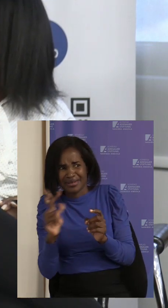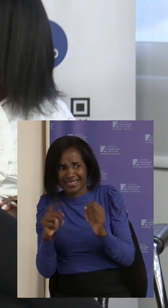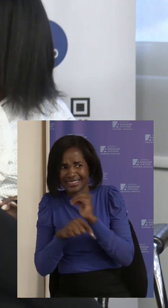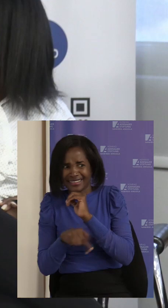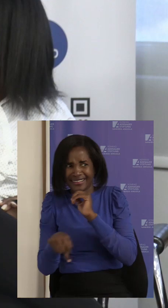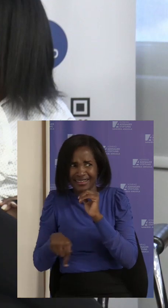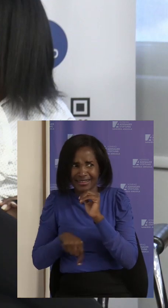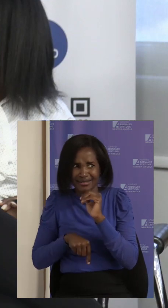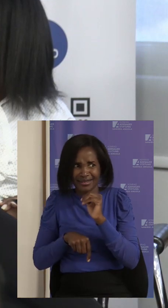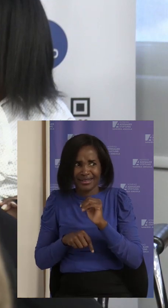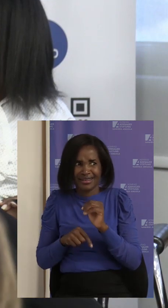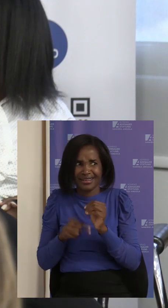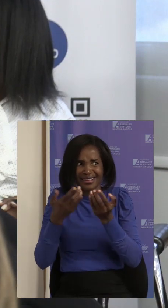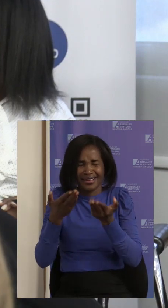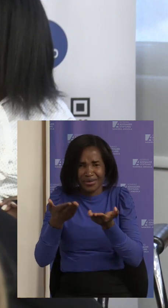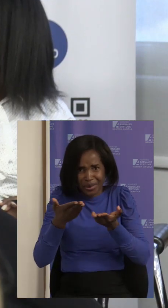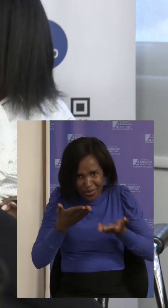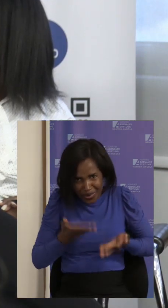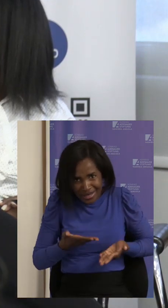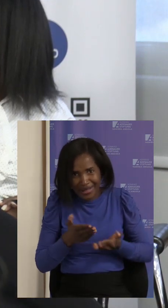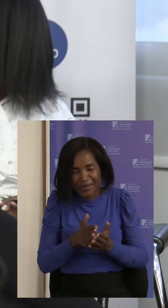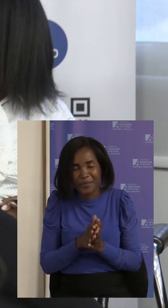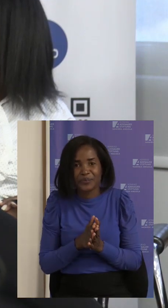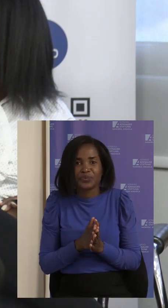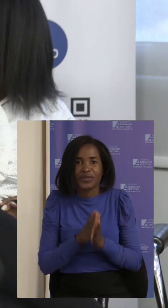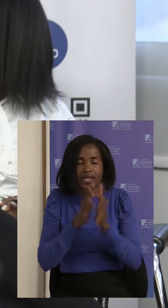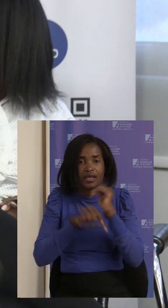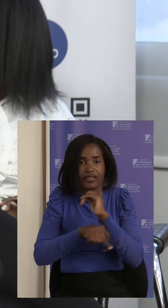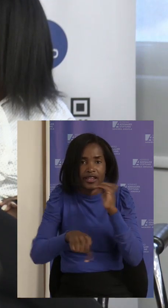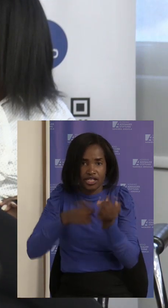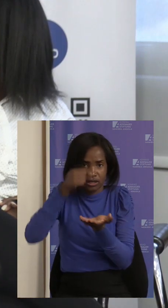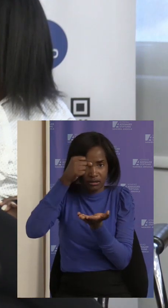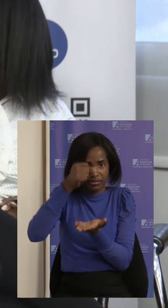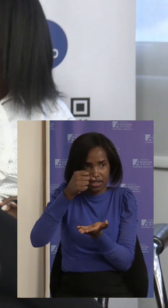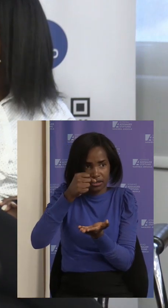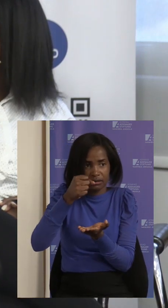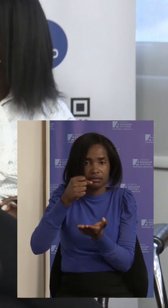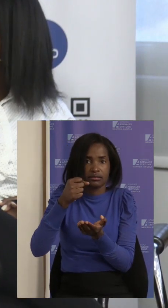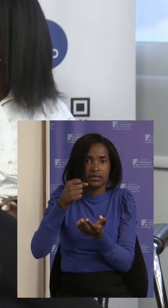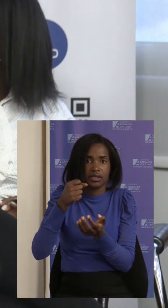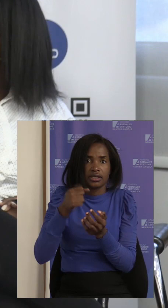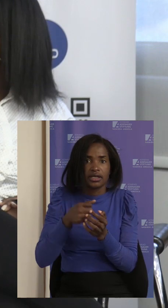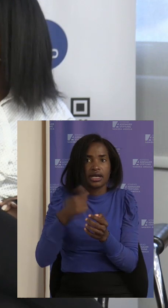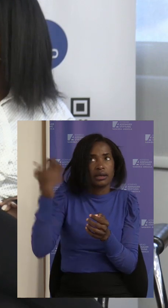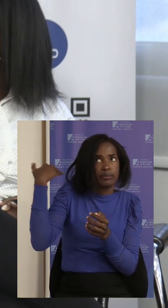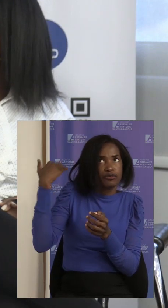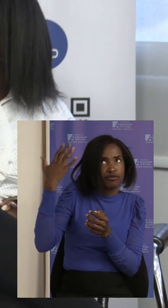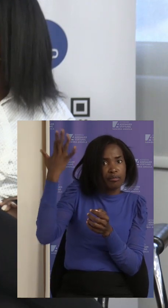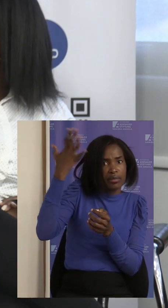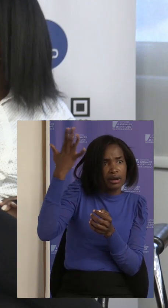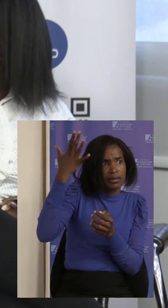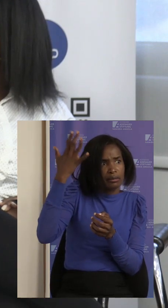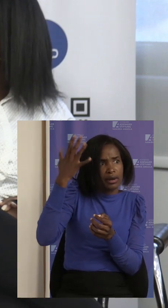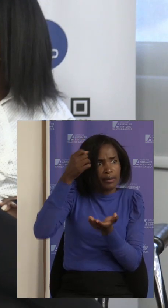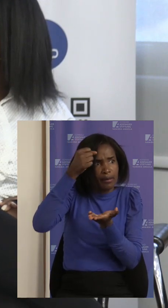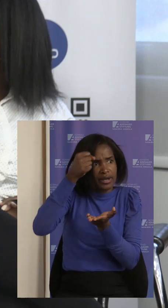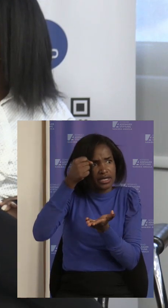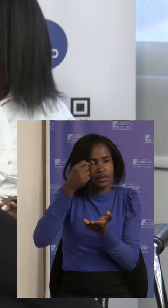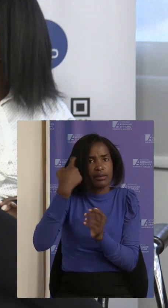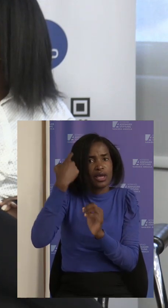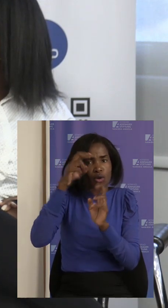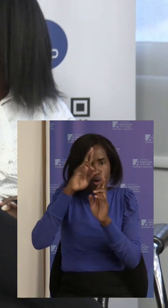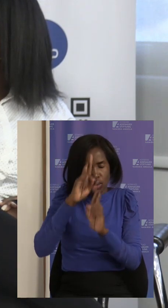country really welcomed the national budget delivered and the budget speech delivered by Honorable Shimi,